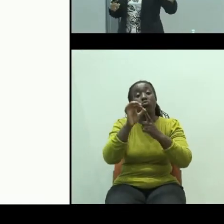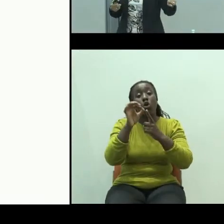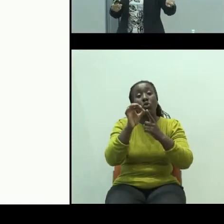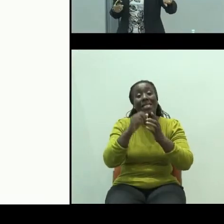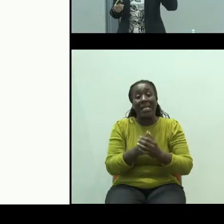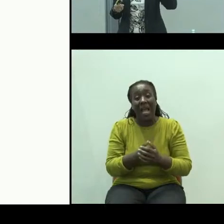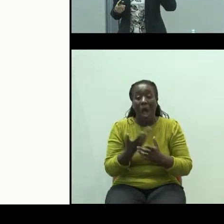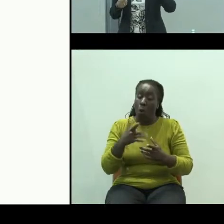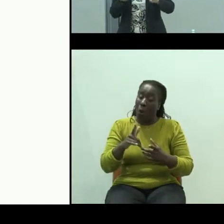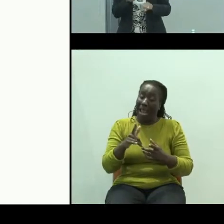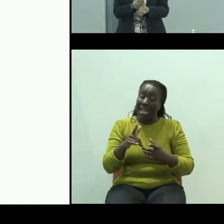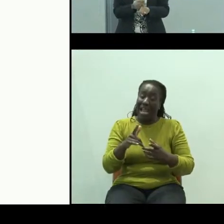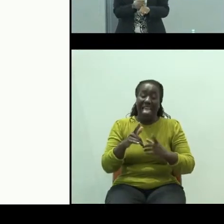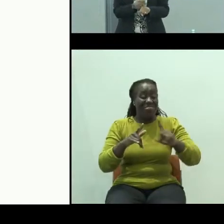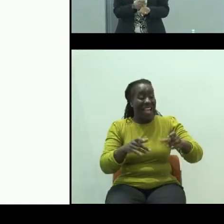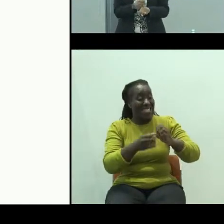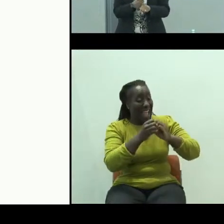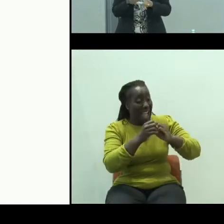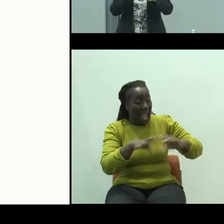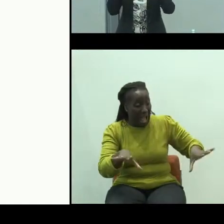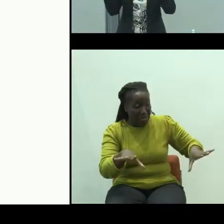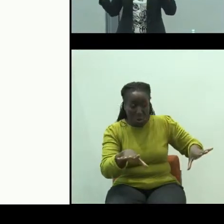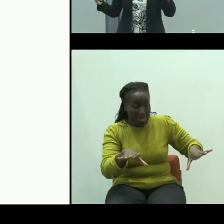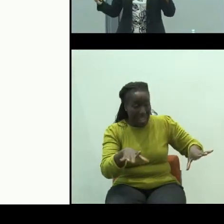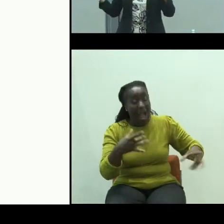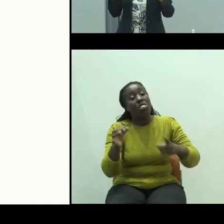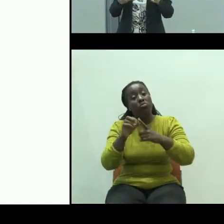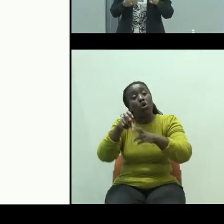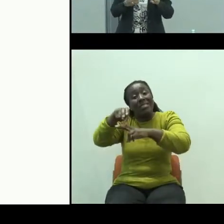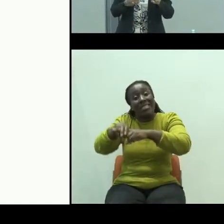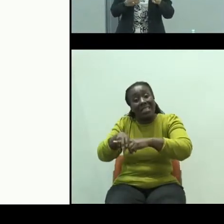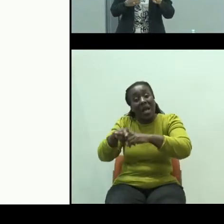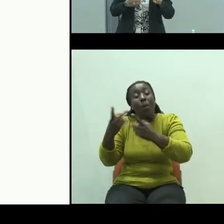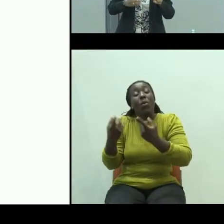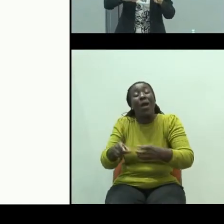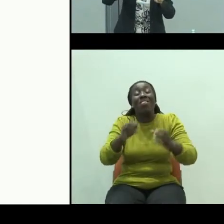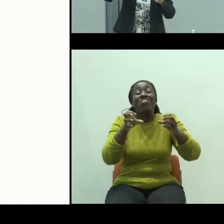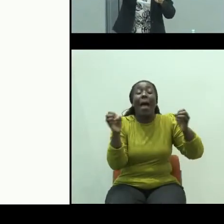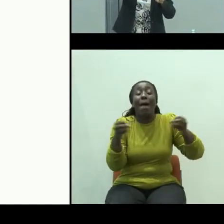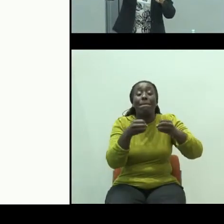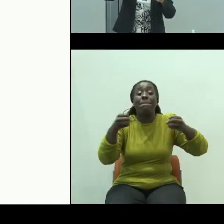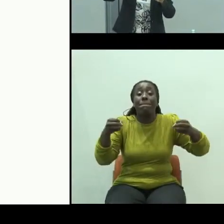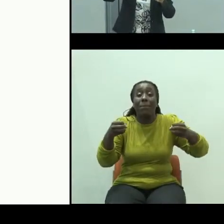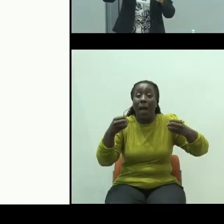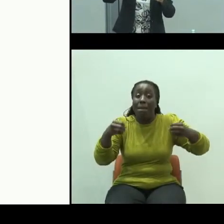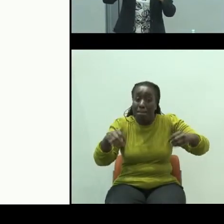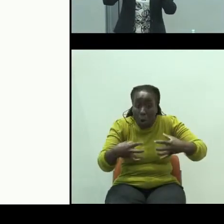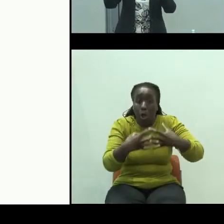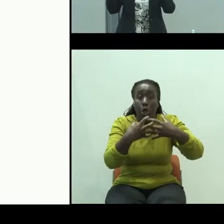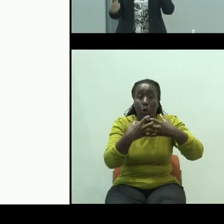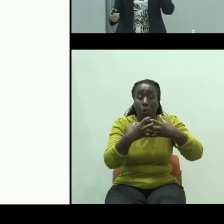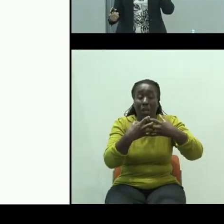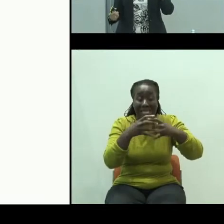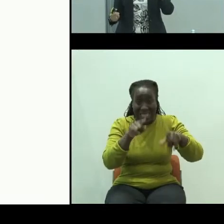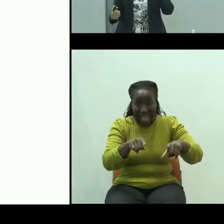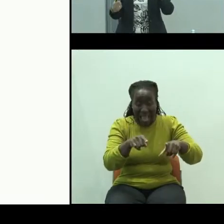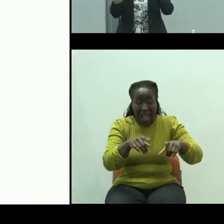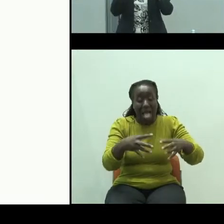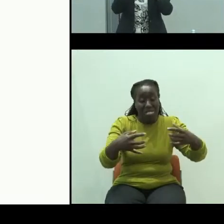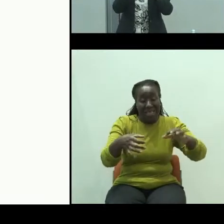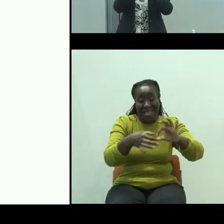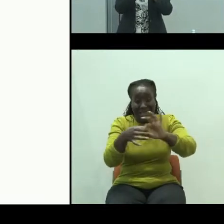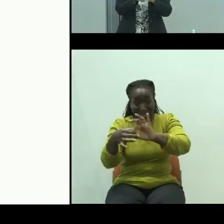molecule is absent, the protein sits on the DNA. When the molecule is present, past a certain point, the interaction of